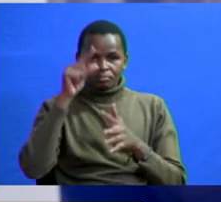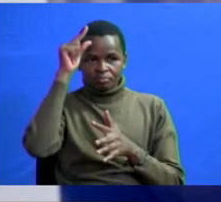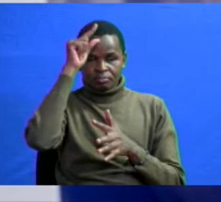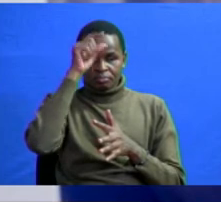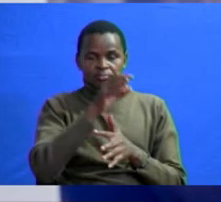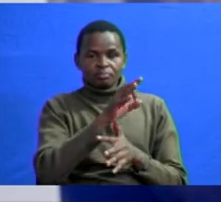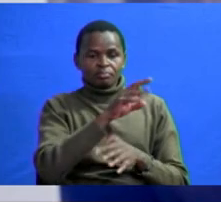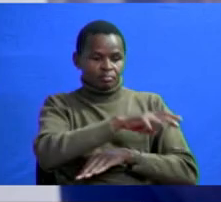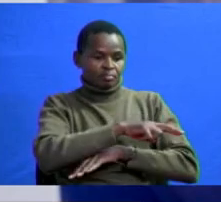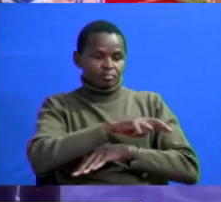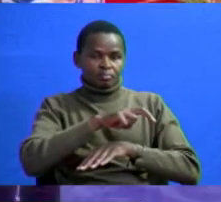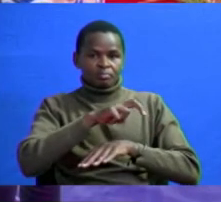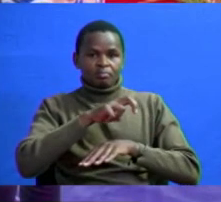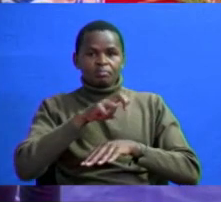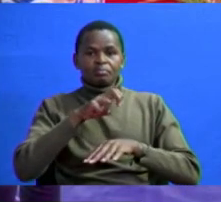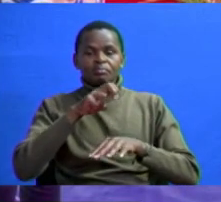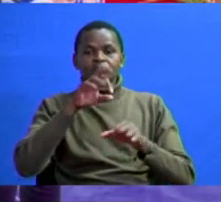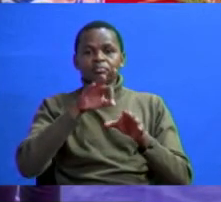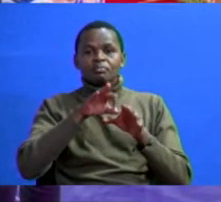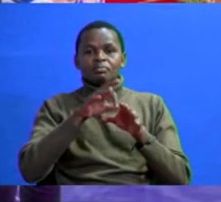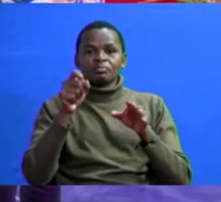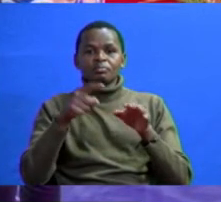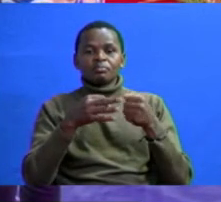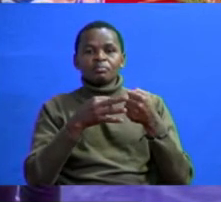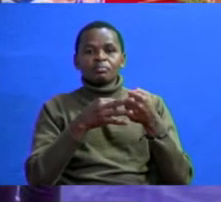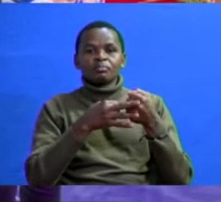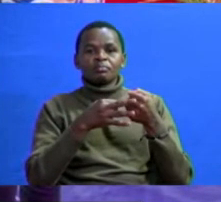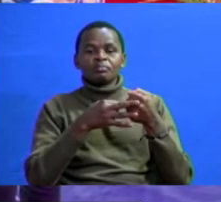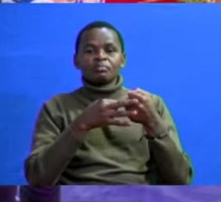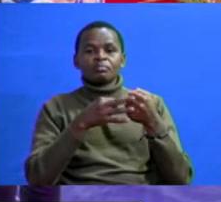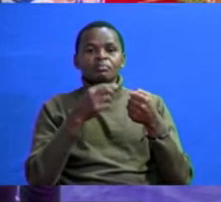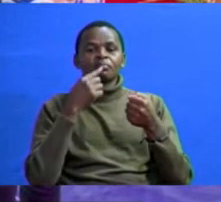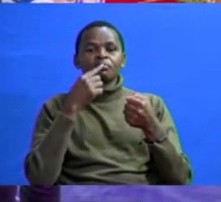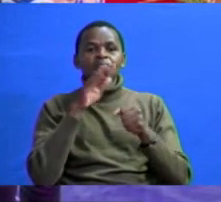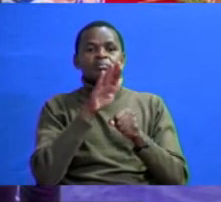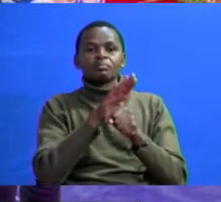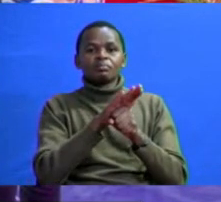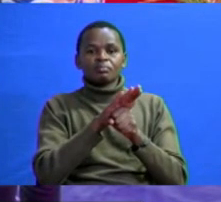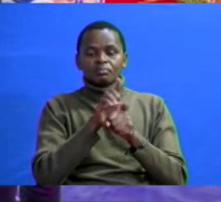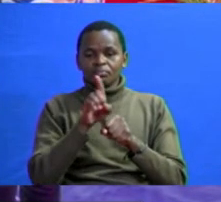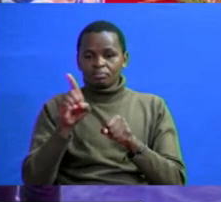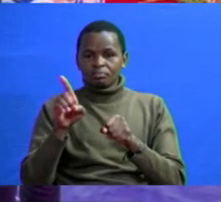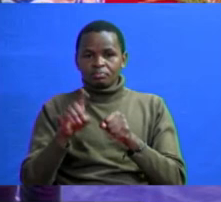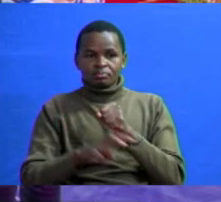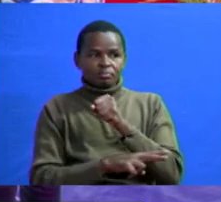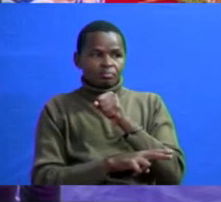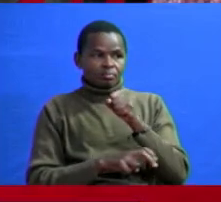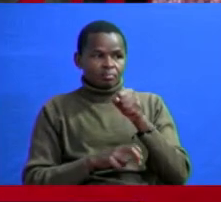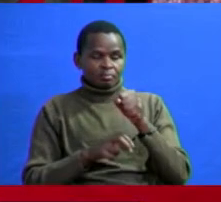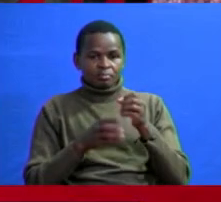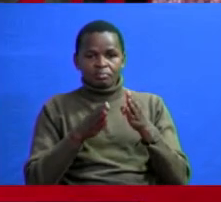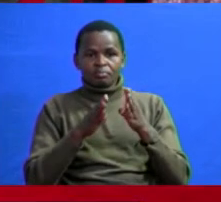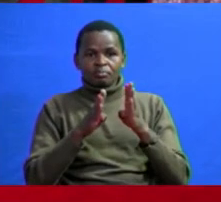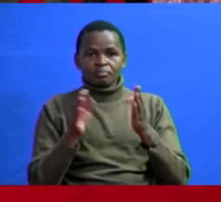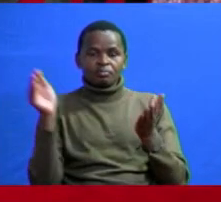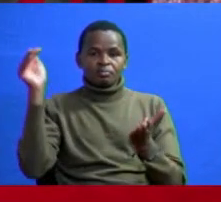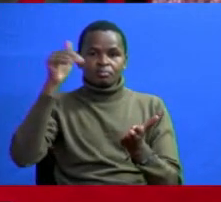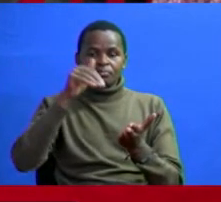of rigging the presidential polls in August 2022, vowing that such malpractice will not be tolerated